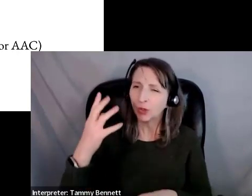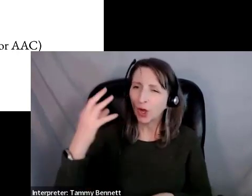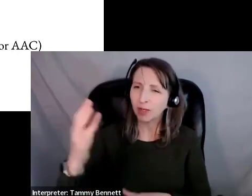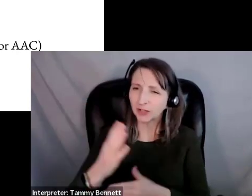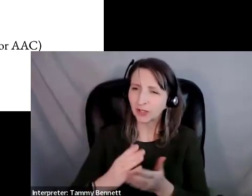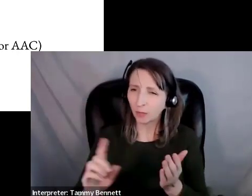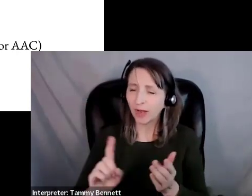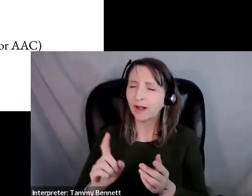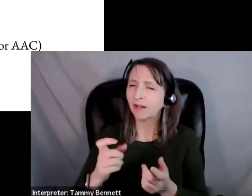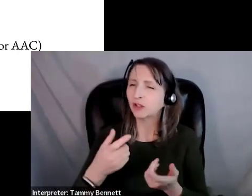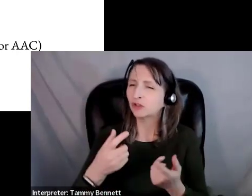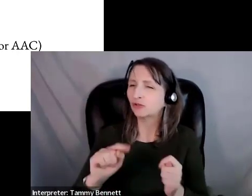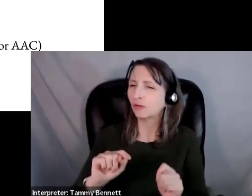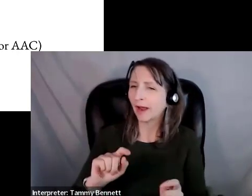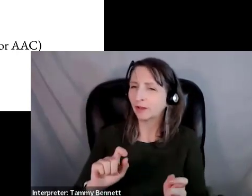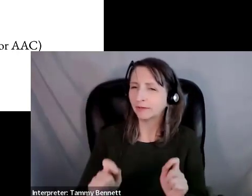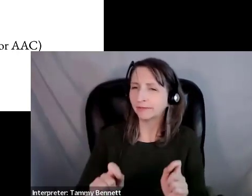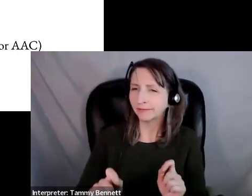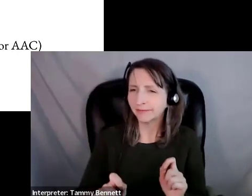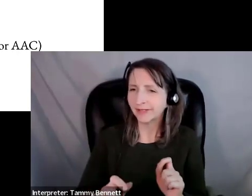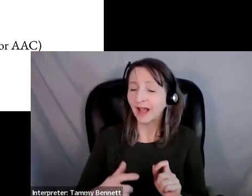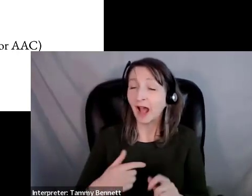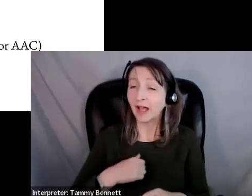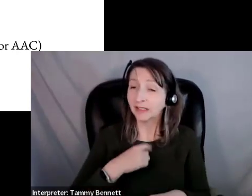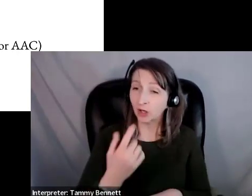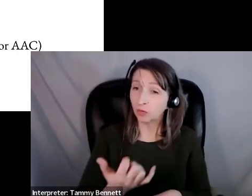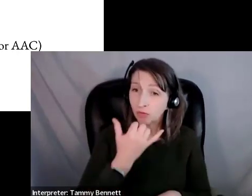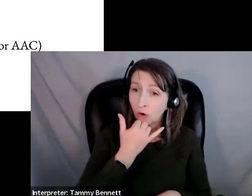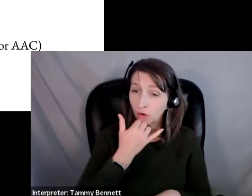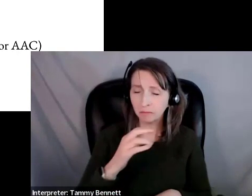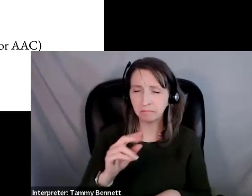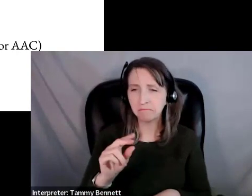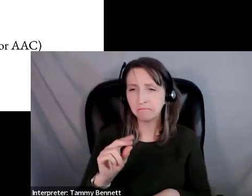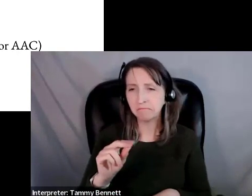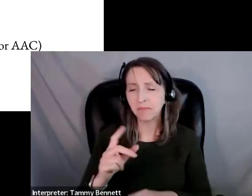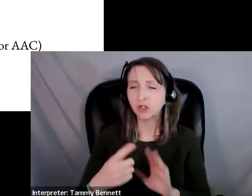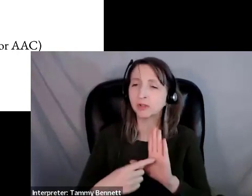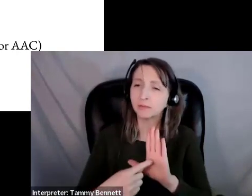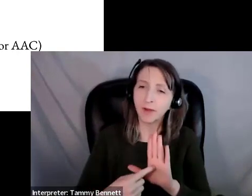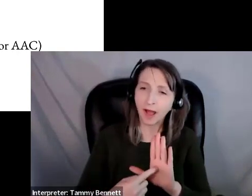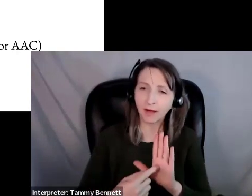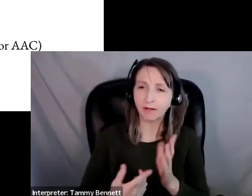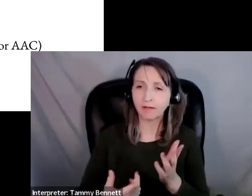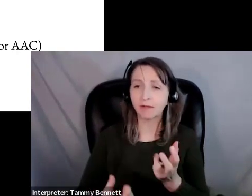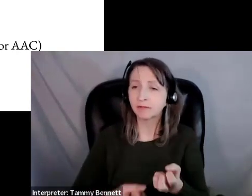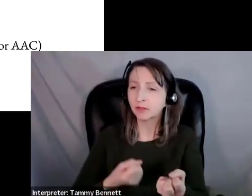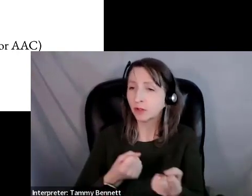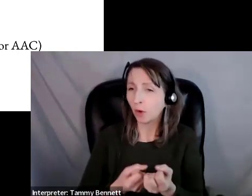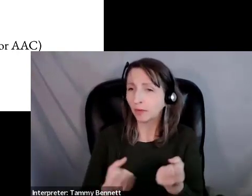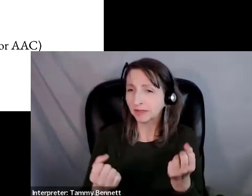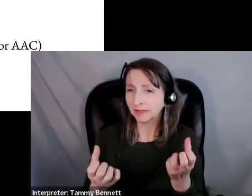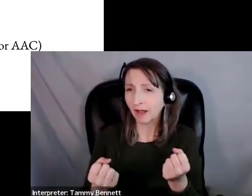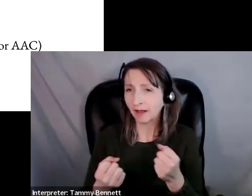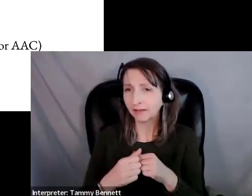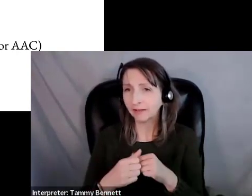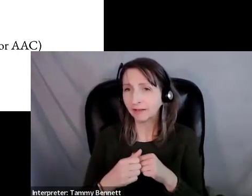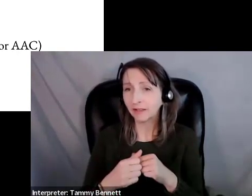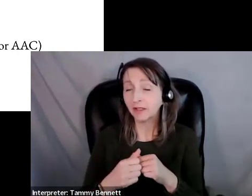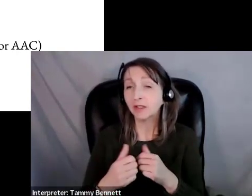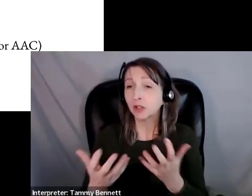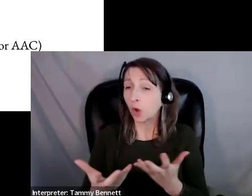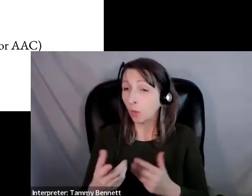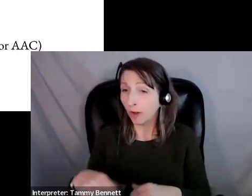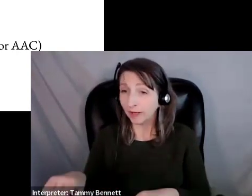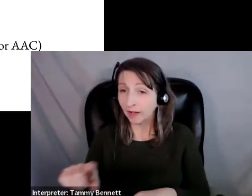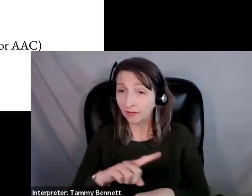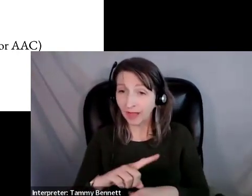no, you're wrong. I'm just going to model it in a different way. And then I'm reinforcing it with sign. So modeling back what they communicated is a really